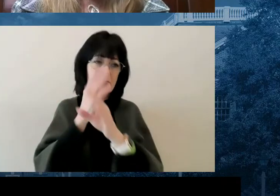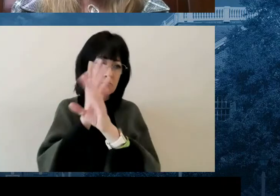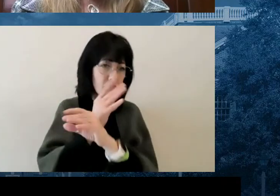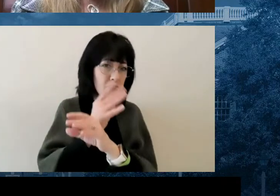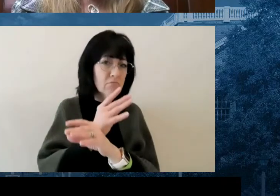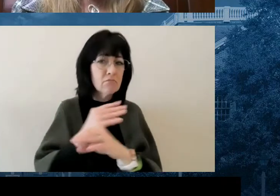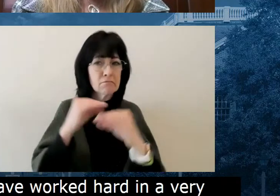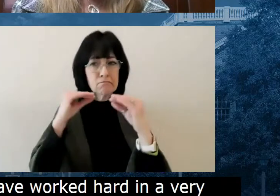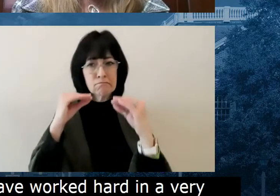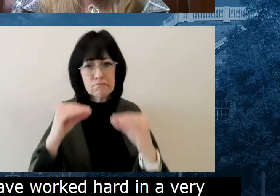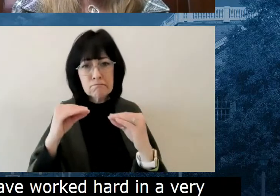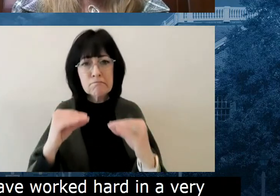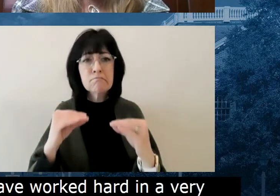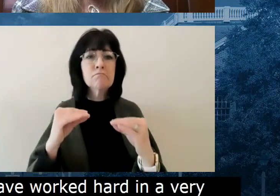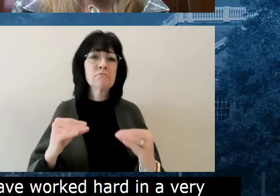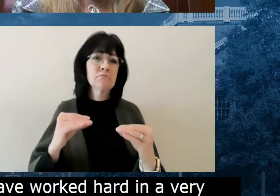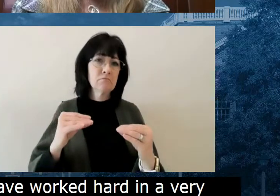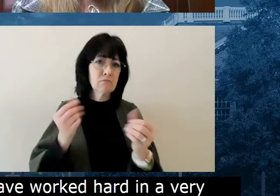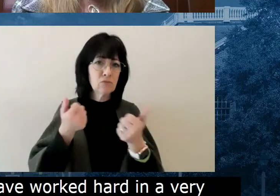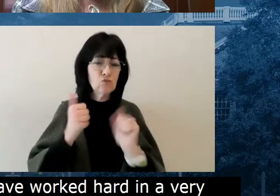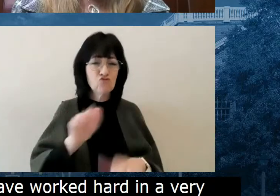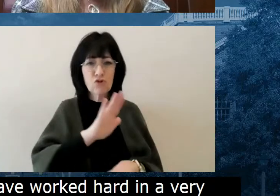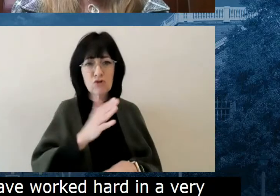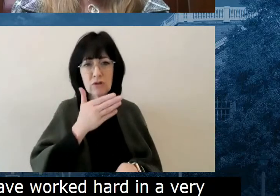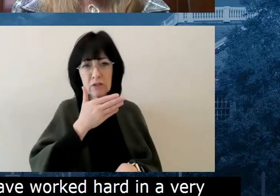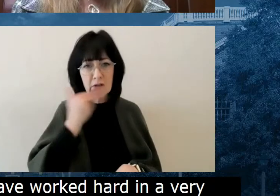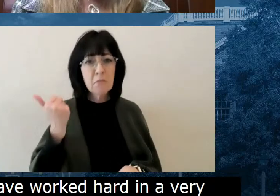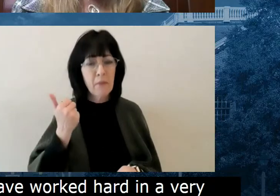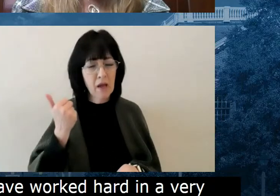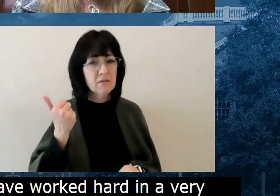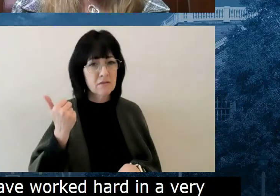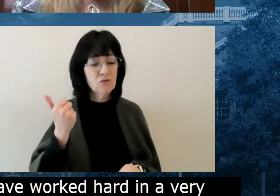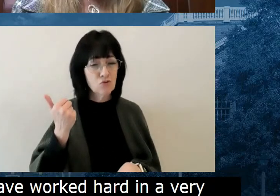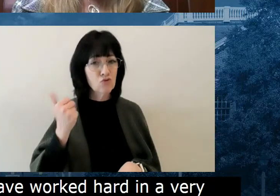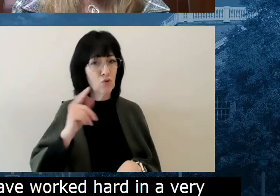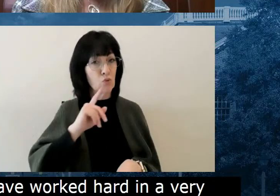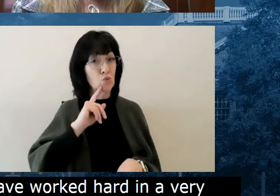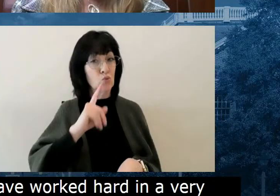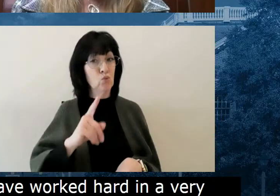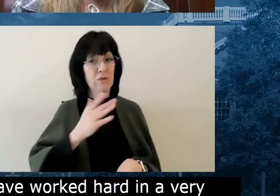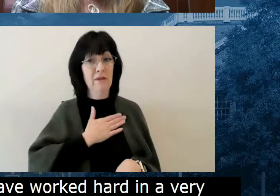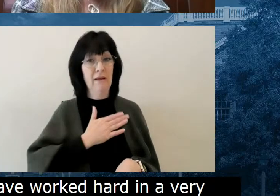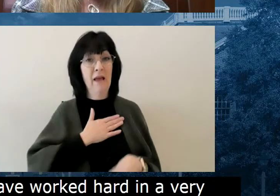way, if you will, for bringing the children back to in-person